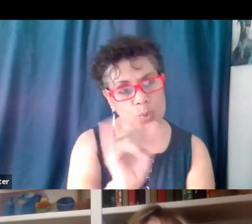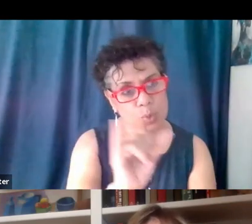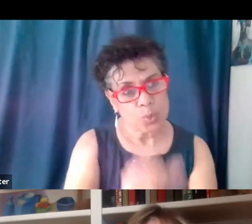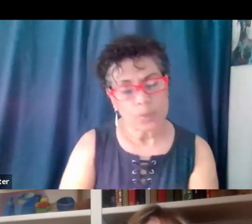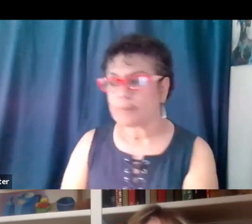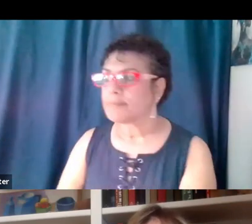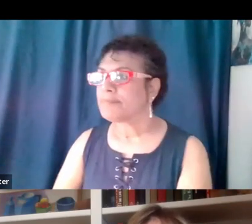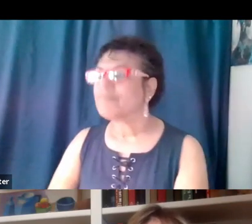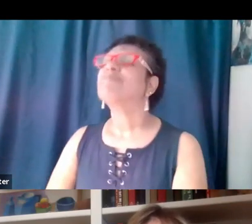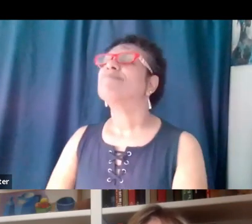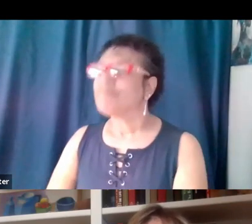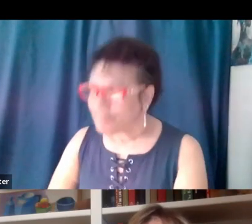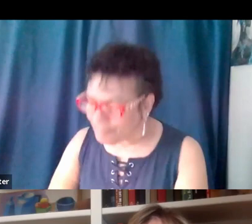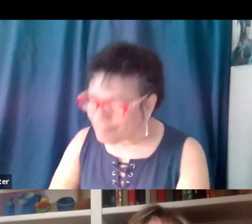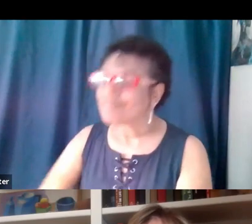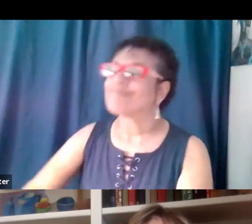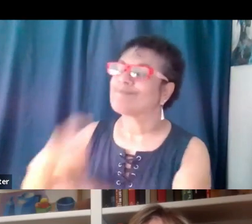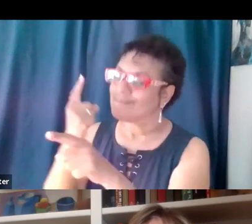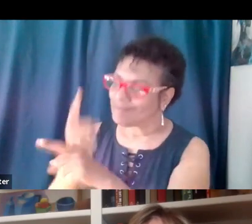It really is important for